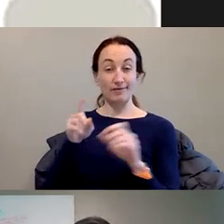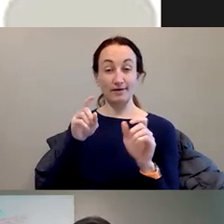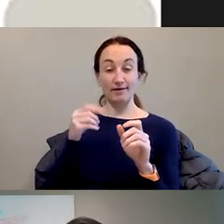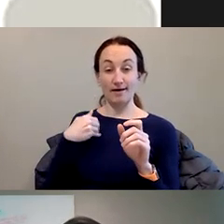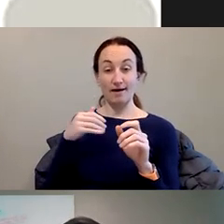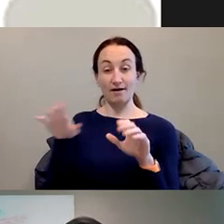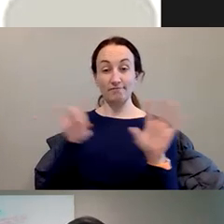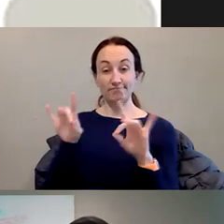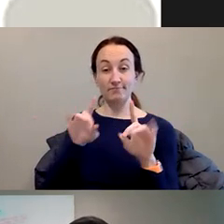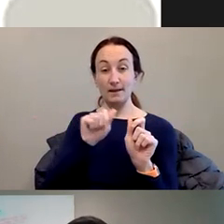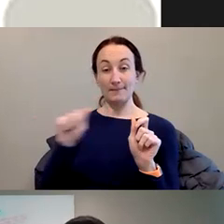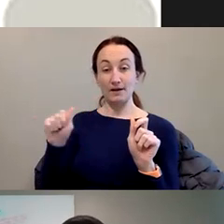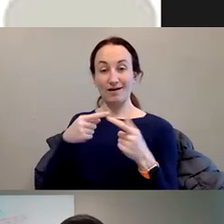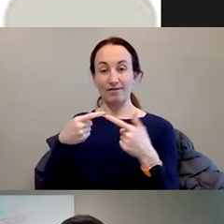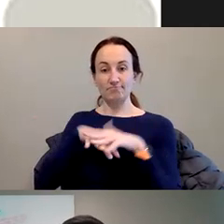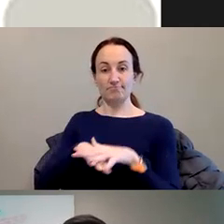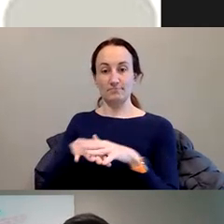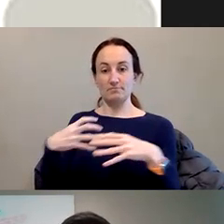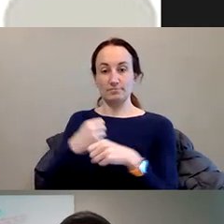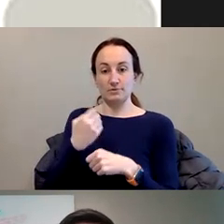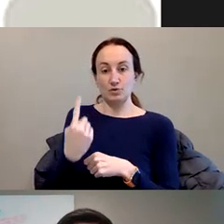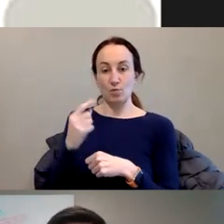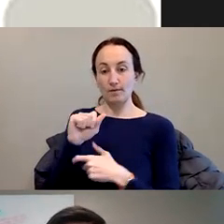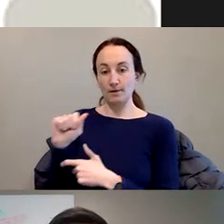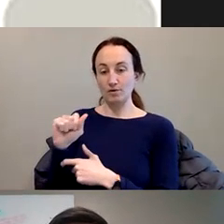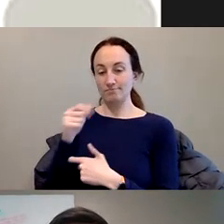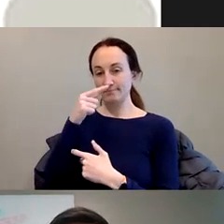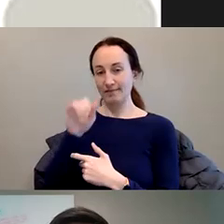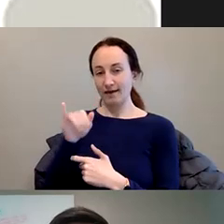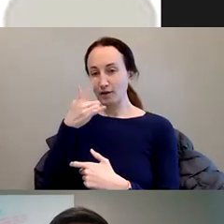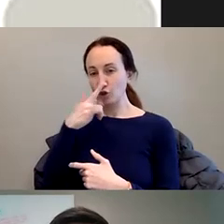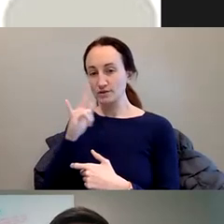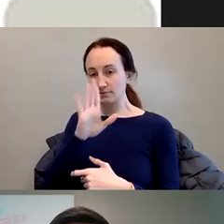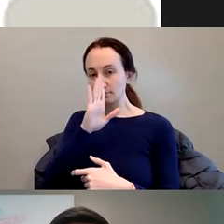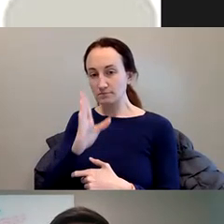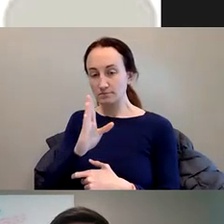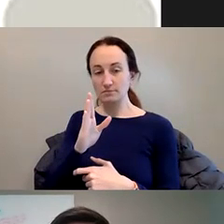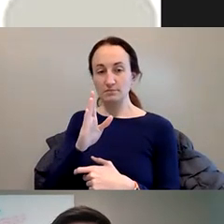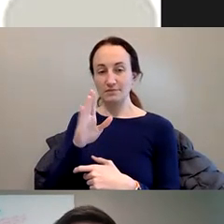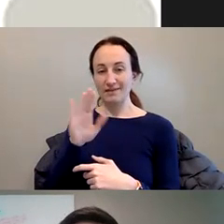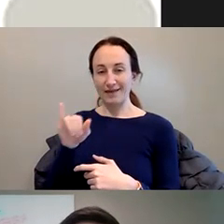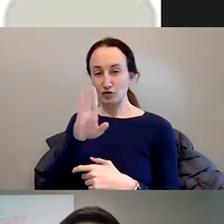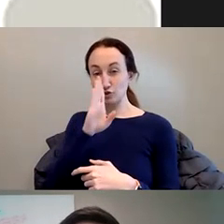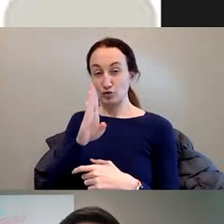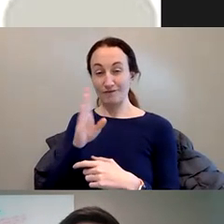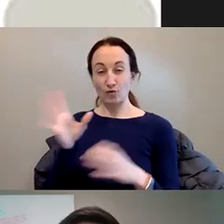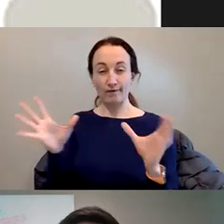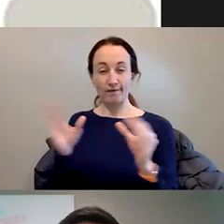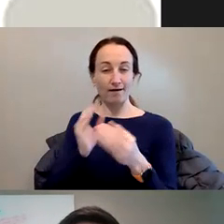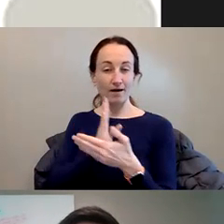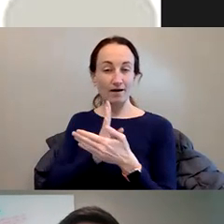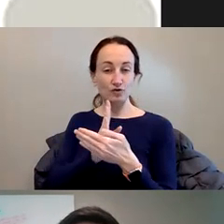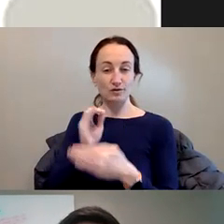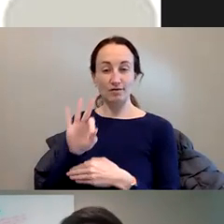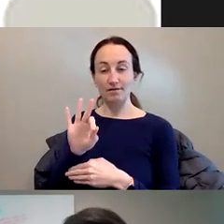and then summarized them into a single amino acid. So that looks like a straightforward averaging of the